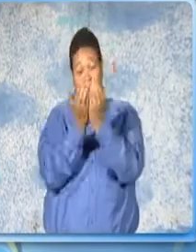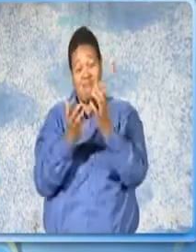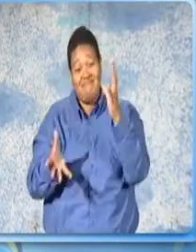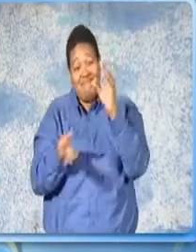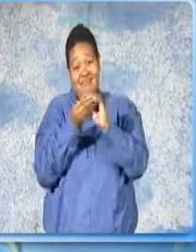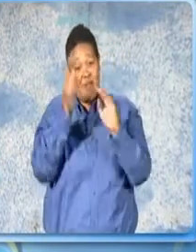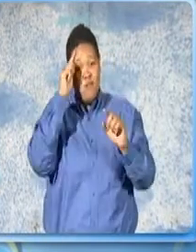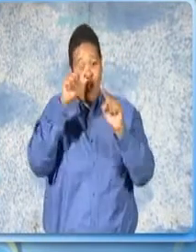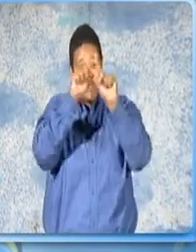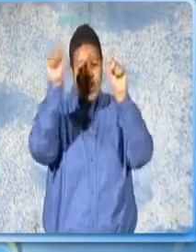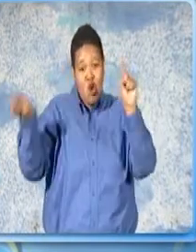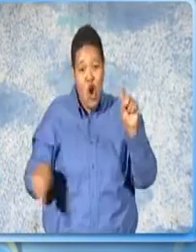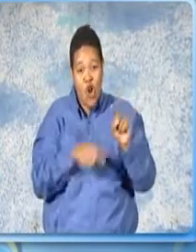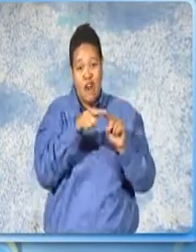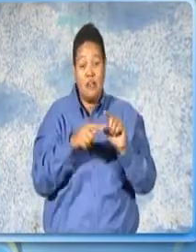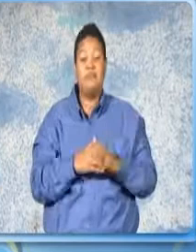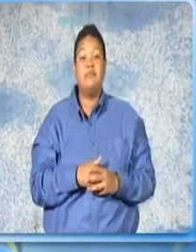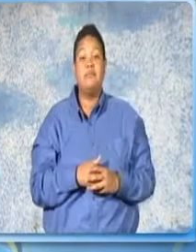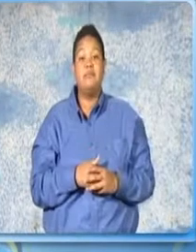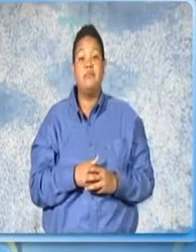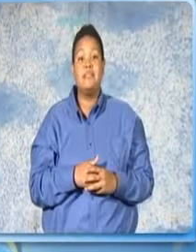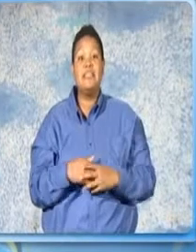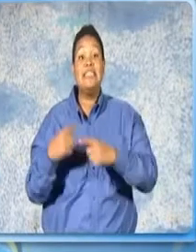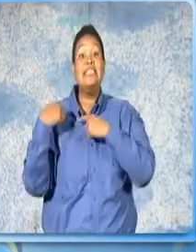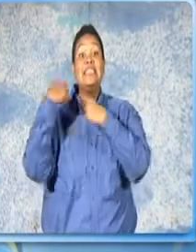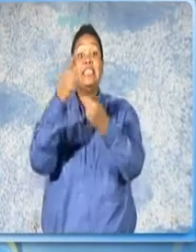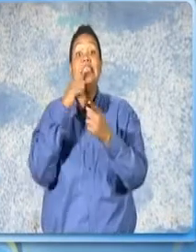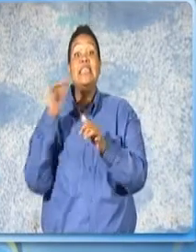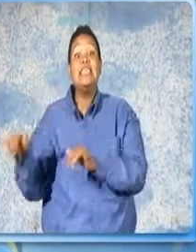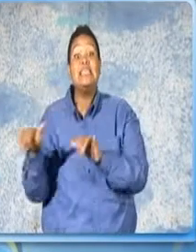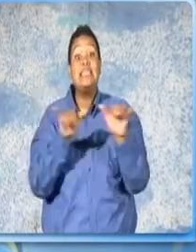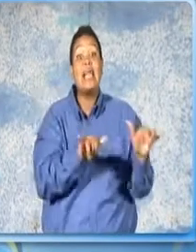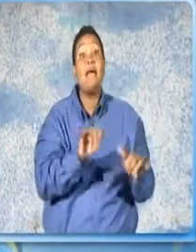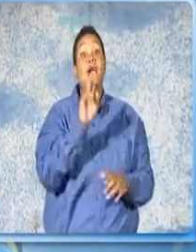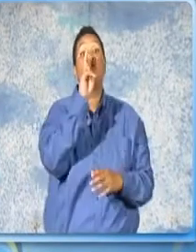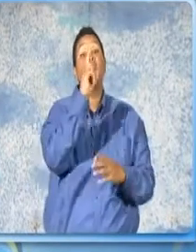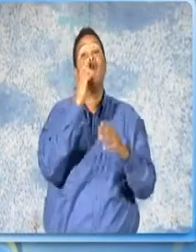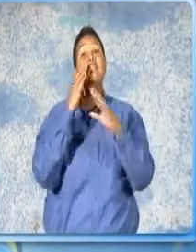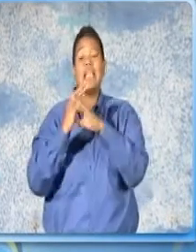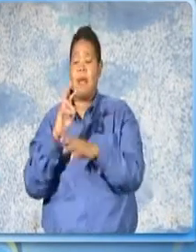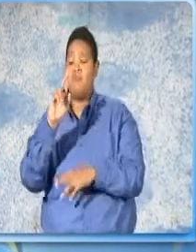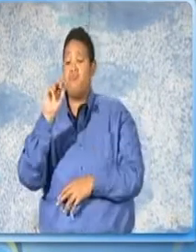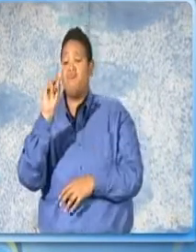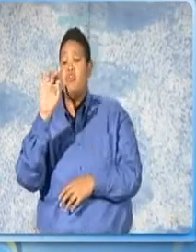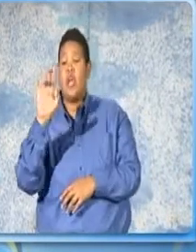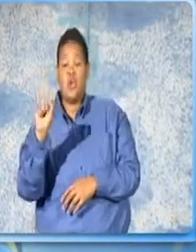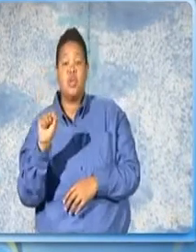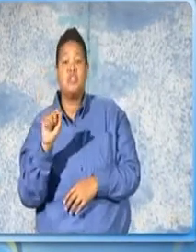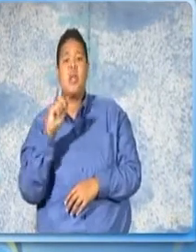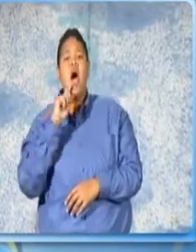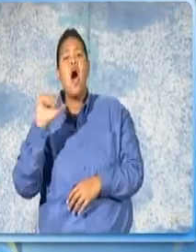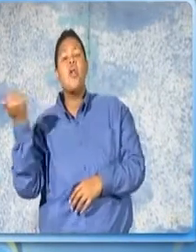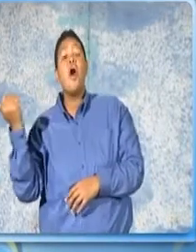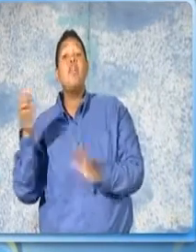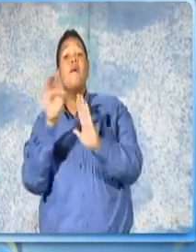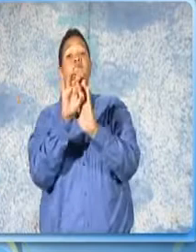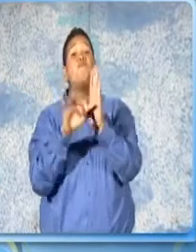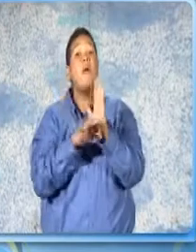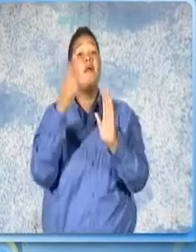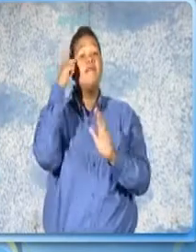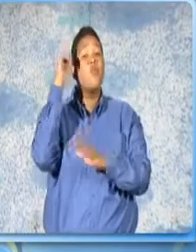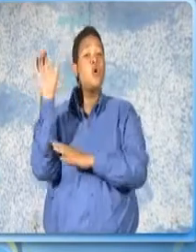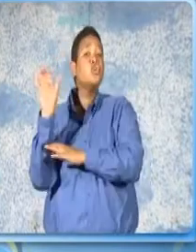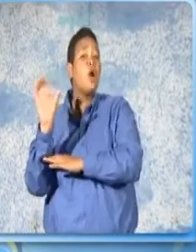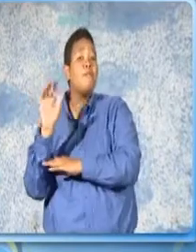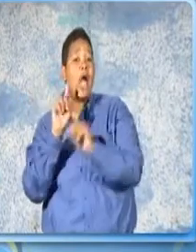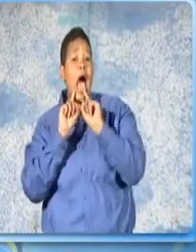Of course, since the diameter is the same as 2 times the radius, an alternative formula for the circumference